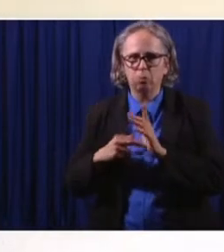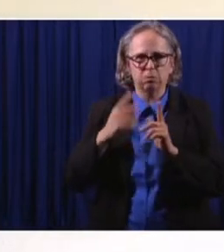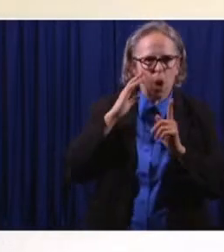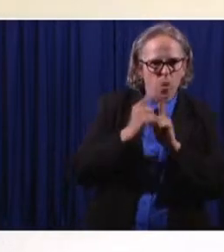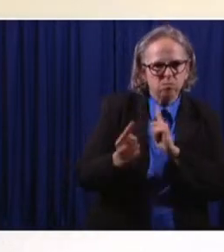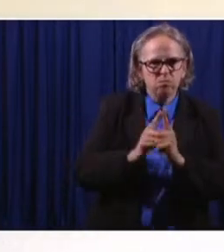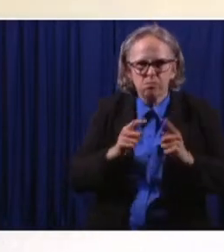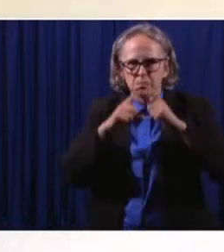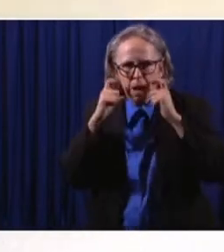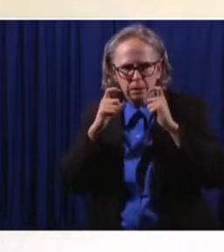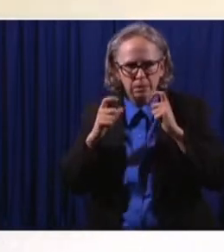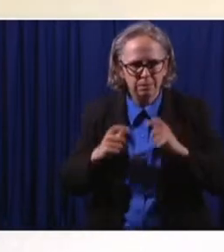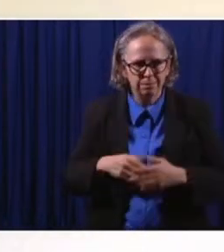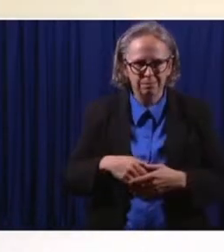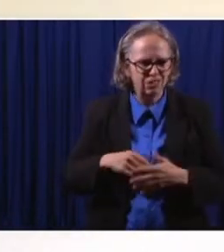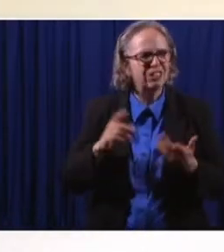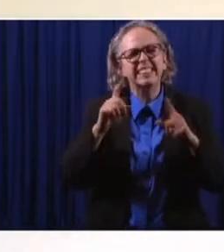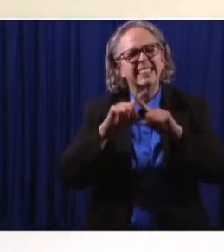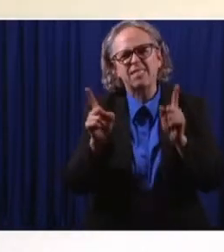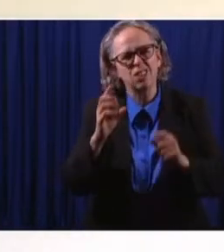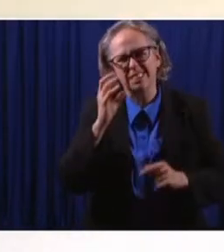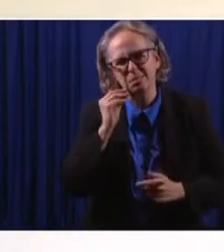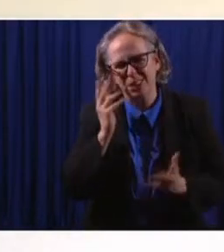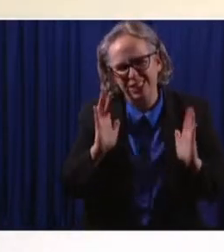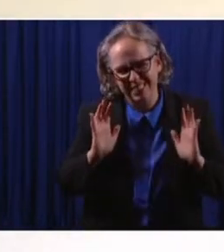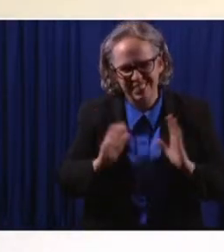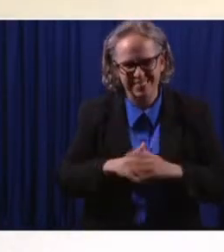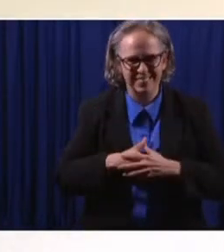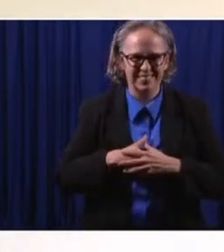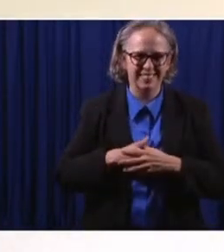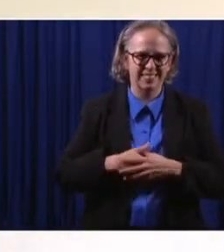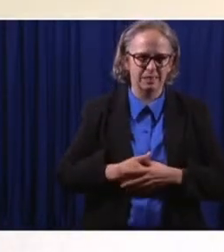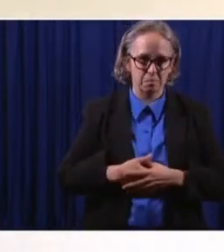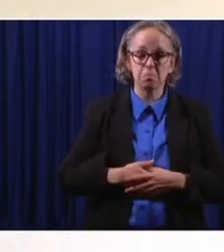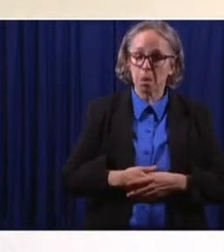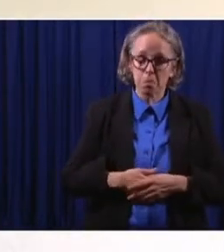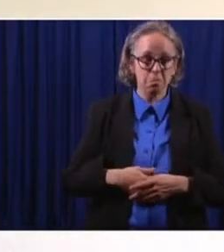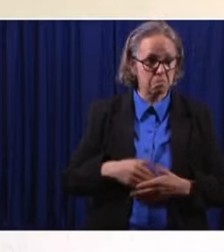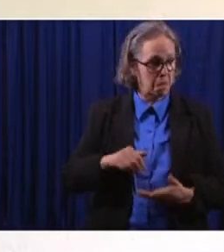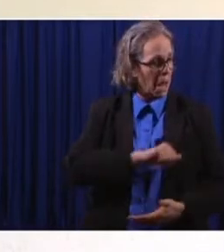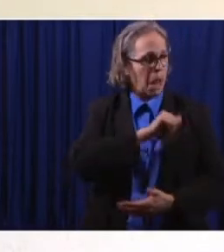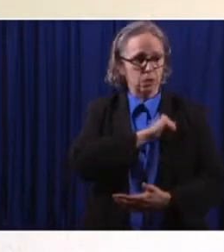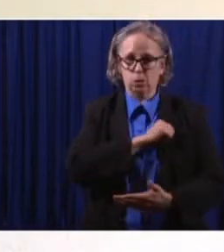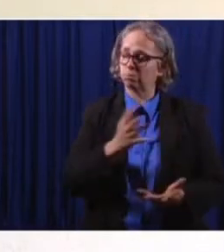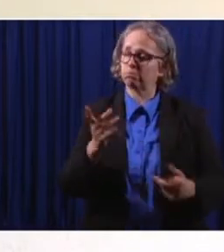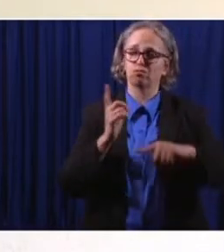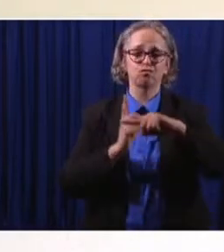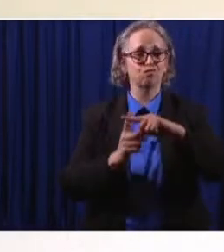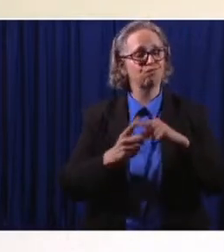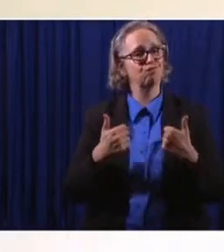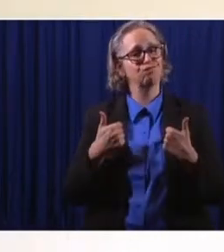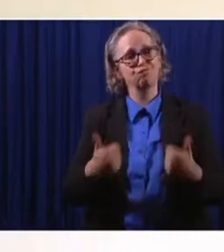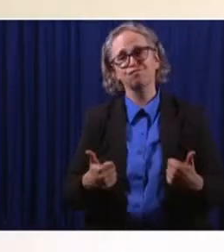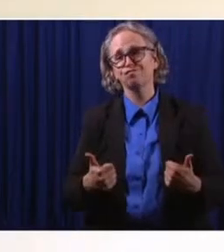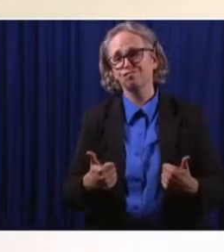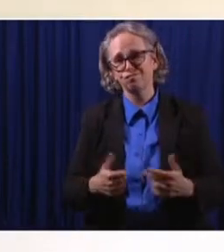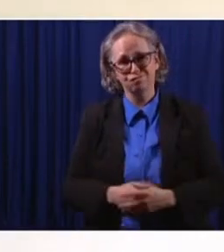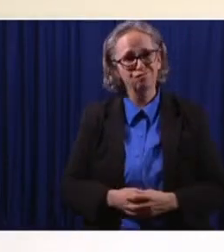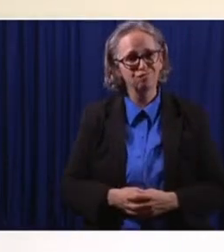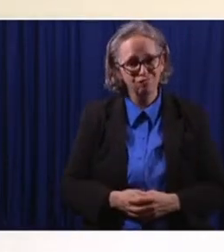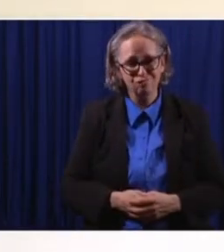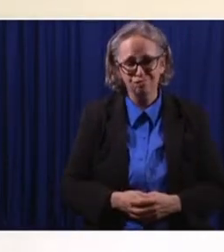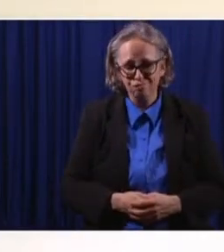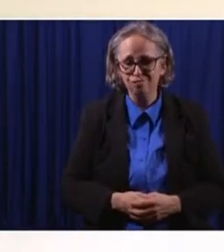change, as you noted. But I think the overall attitude has been pretty positive because we have done very well